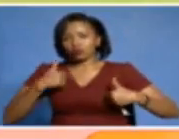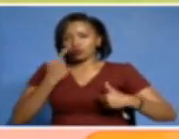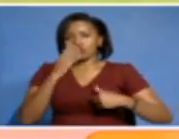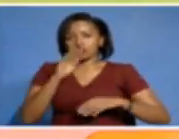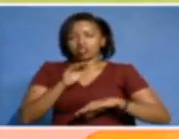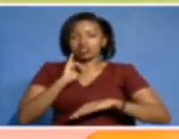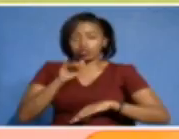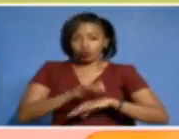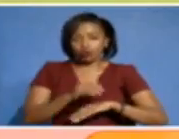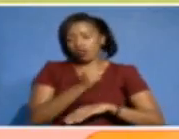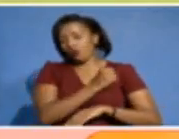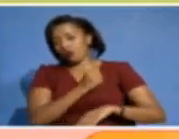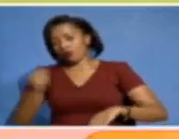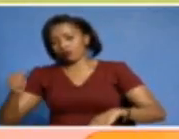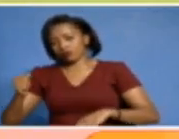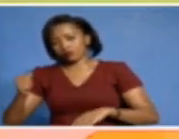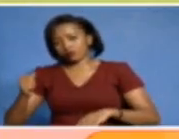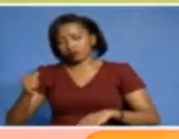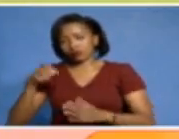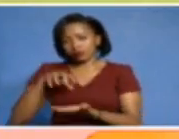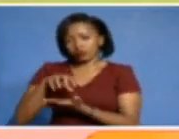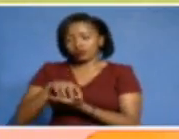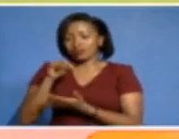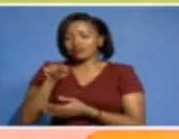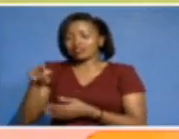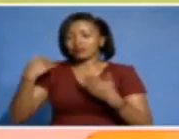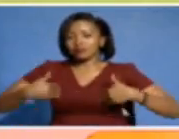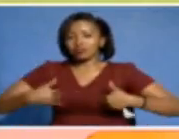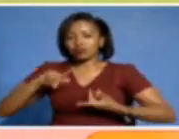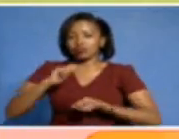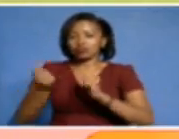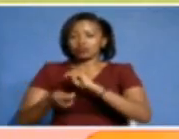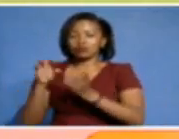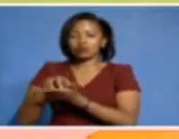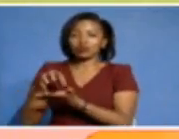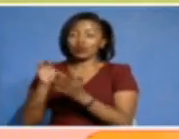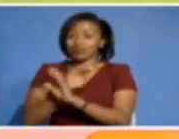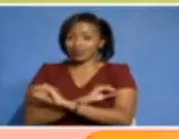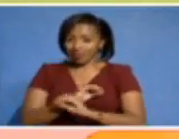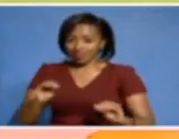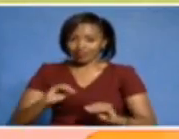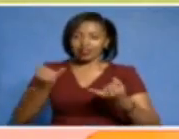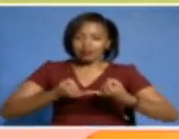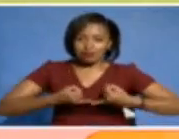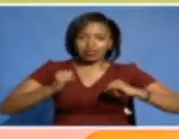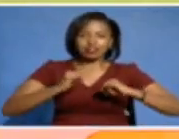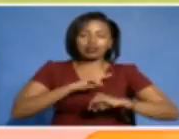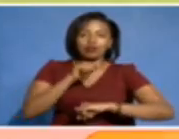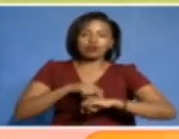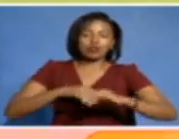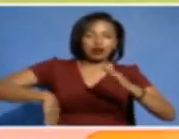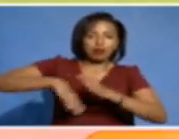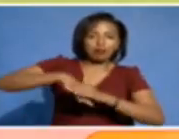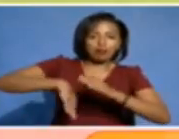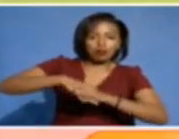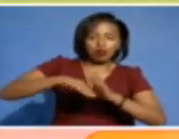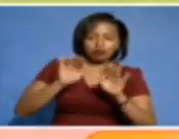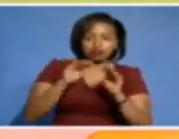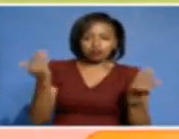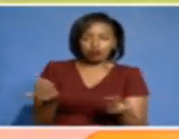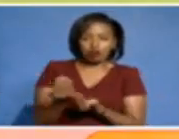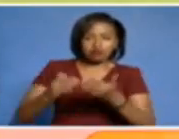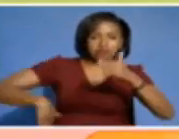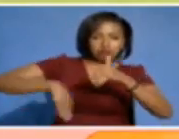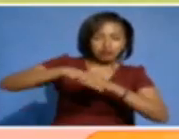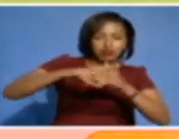played. And if that attacker does not change his position, immediately the ball is kicked, the referee